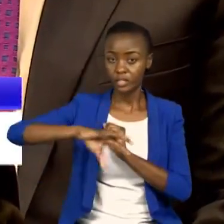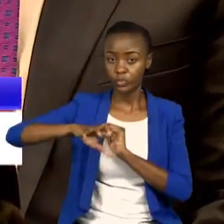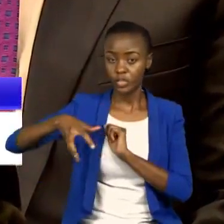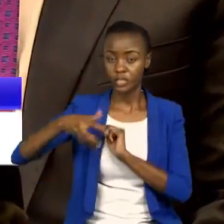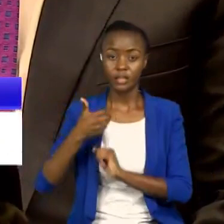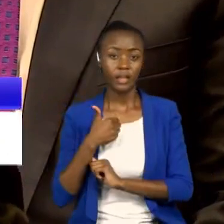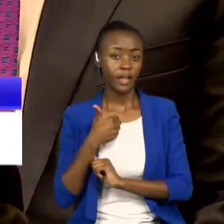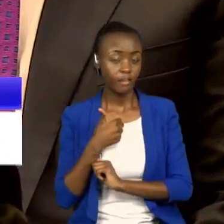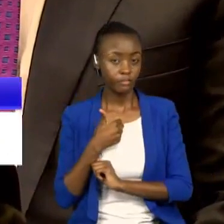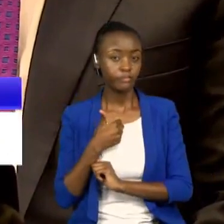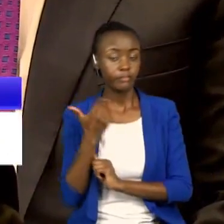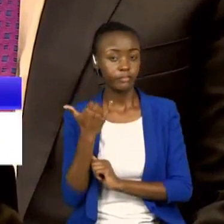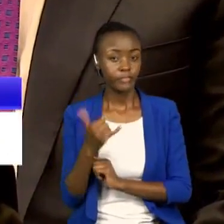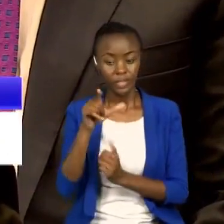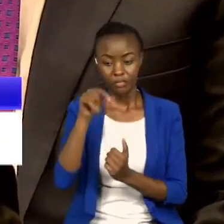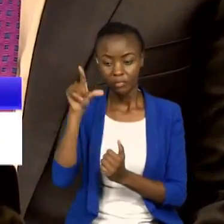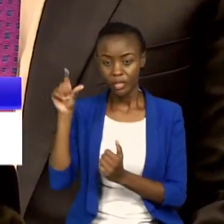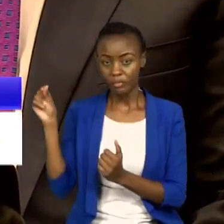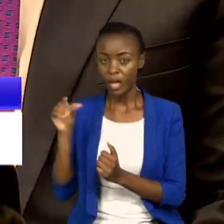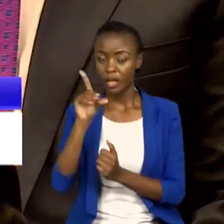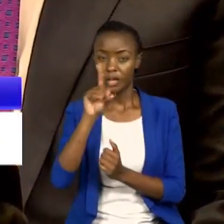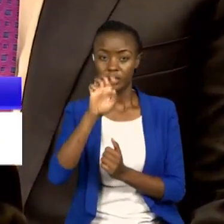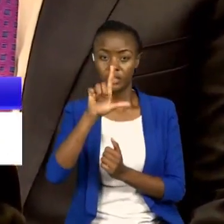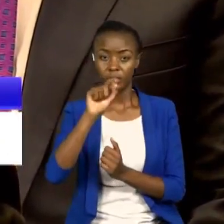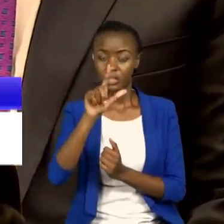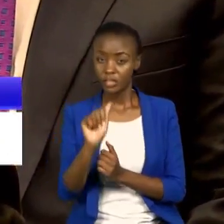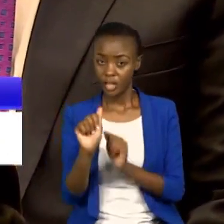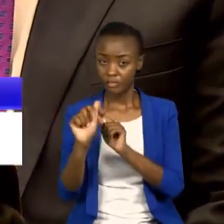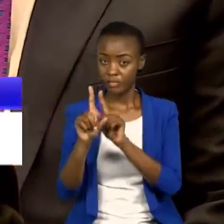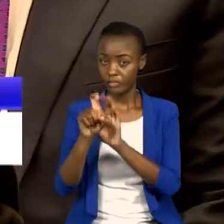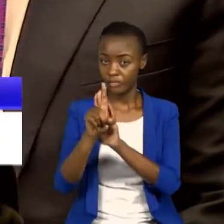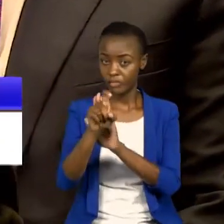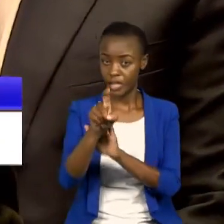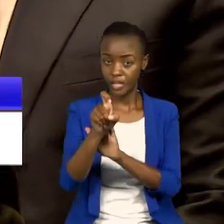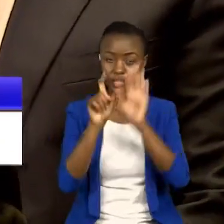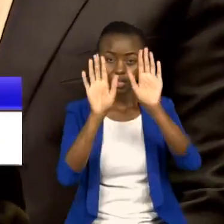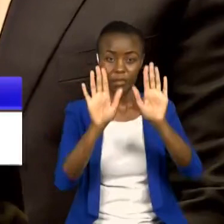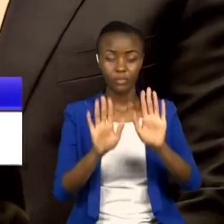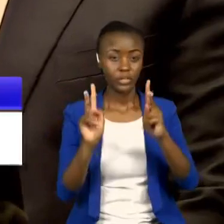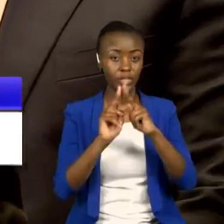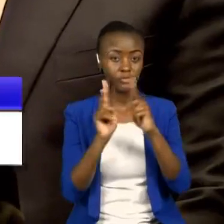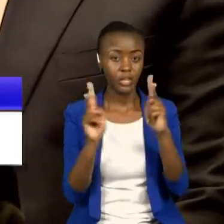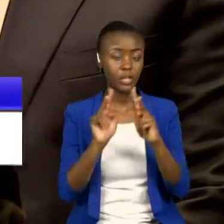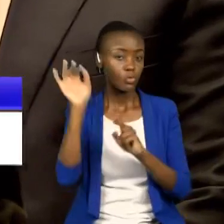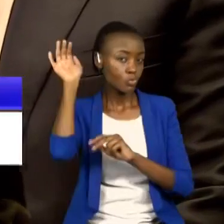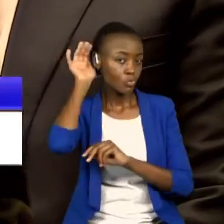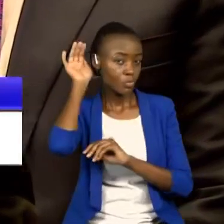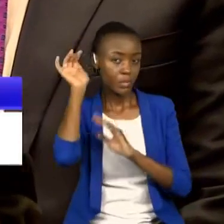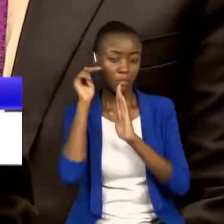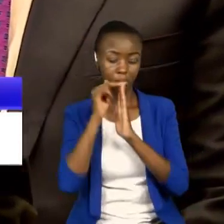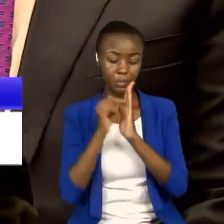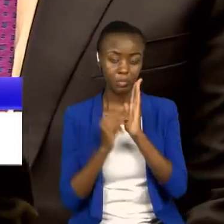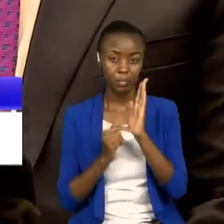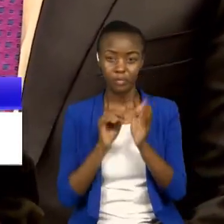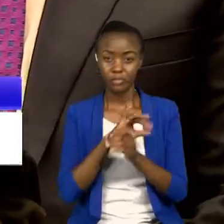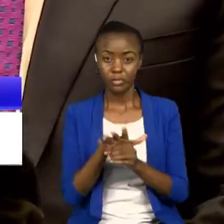that we have been able to pick out cases of the Delta virus, and it is important for us to ensure that we really adhere to these measures